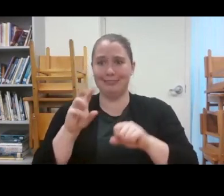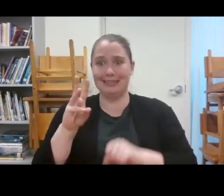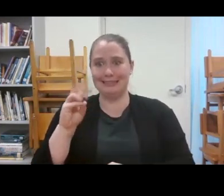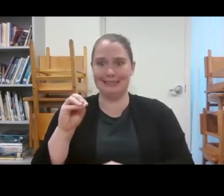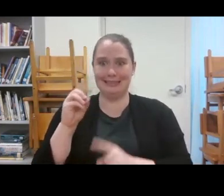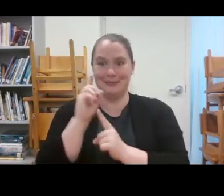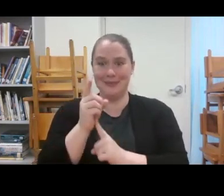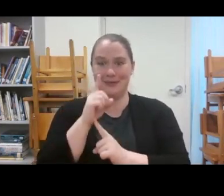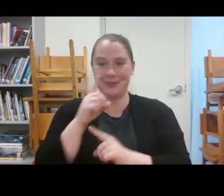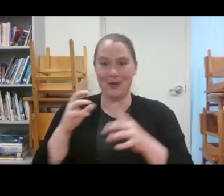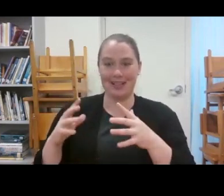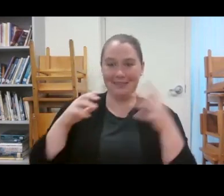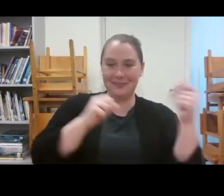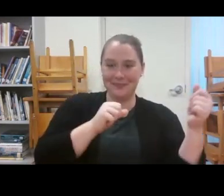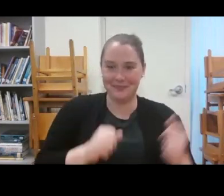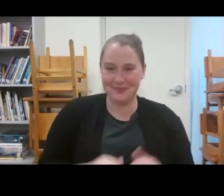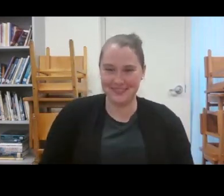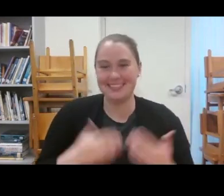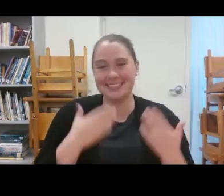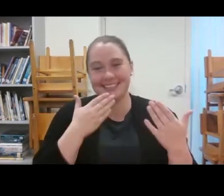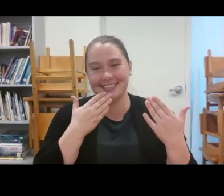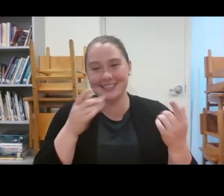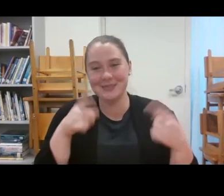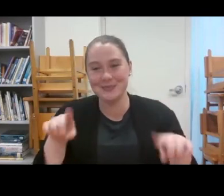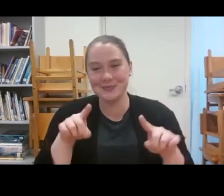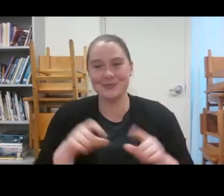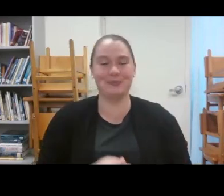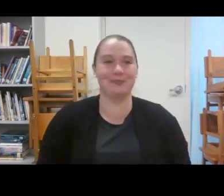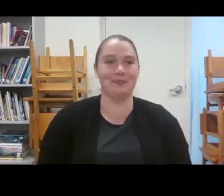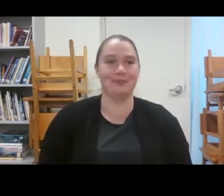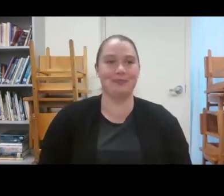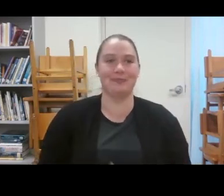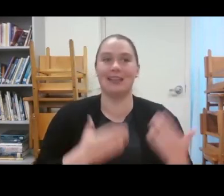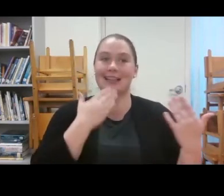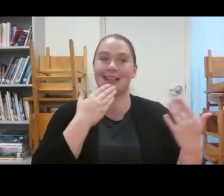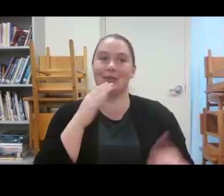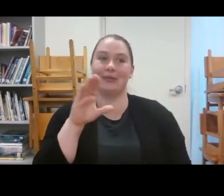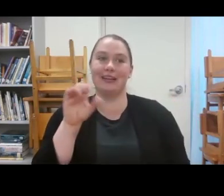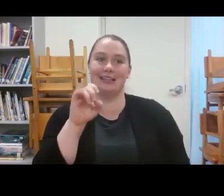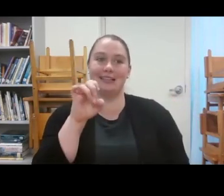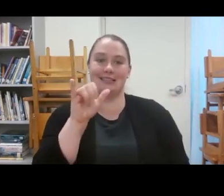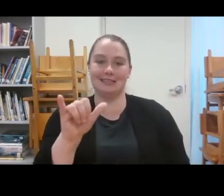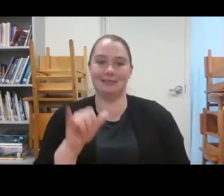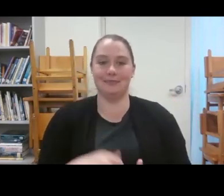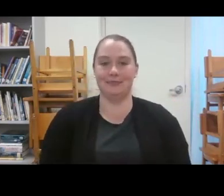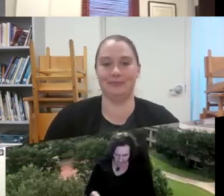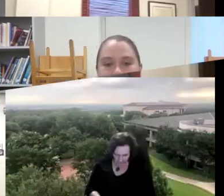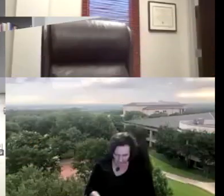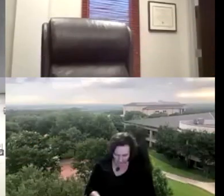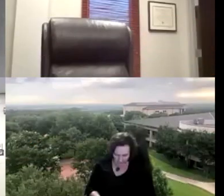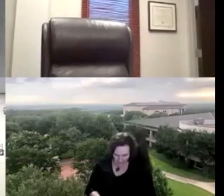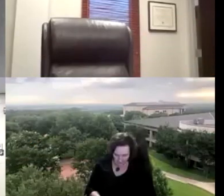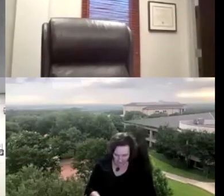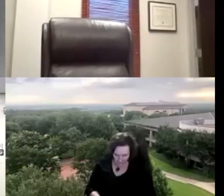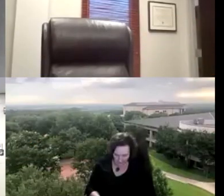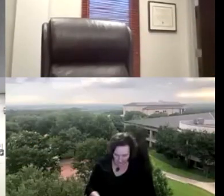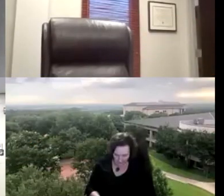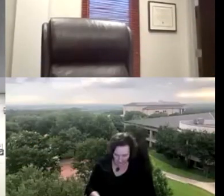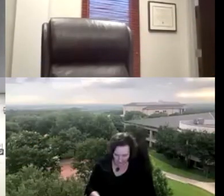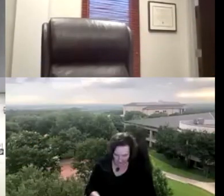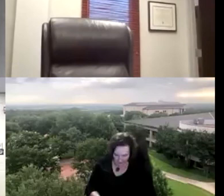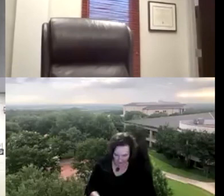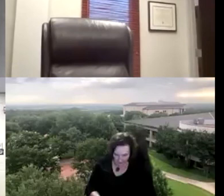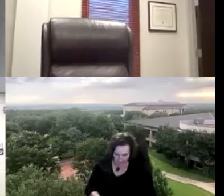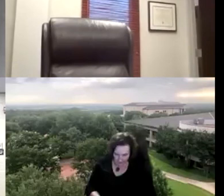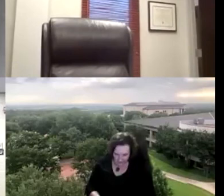here. Thanks all. Thank you.